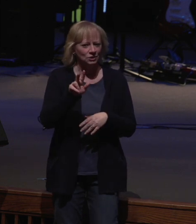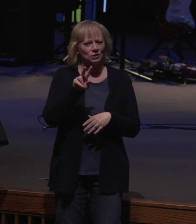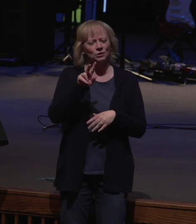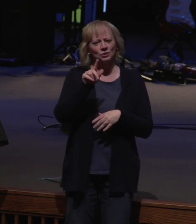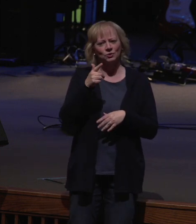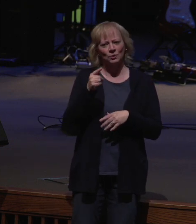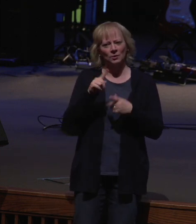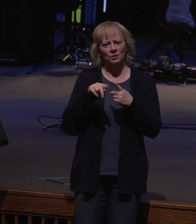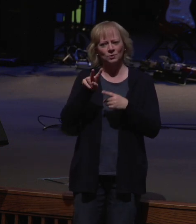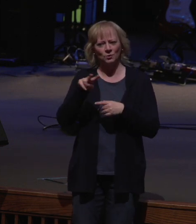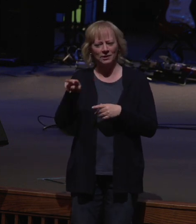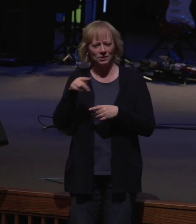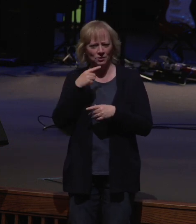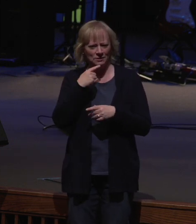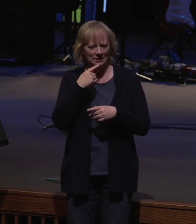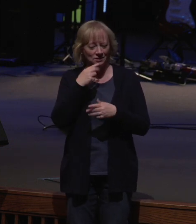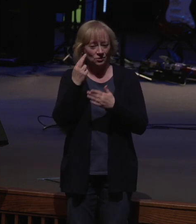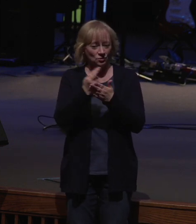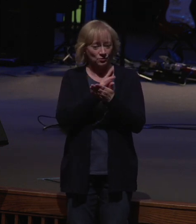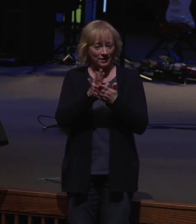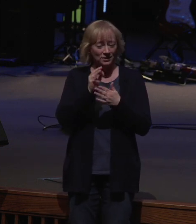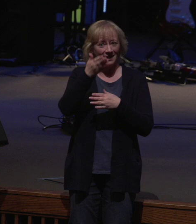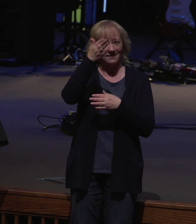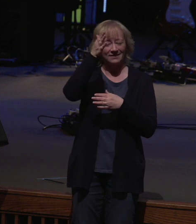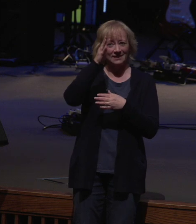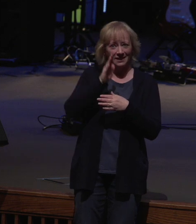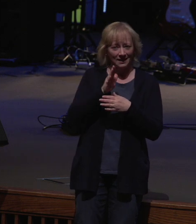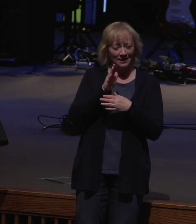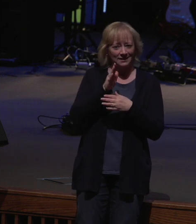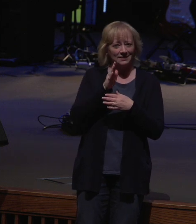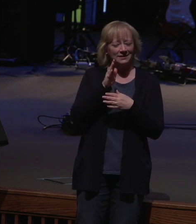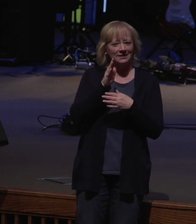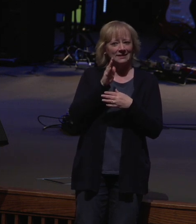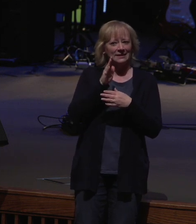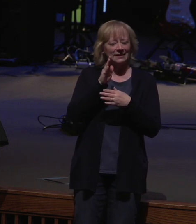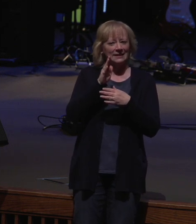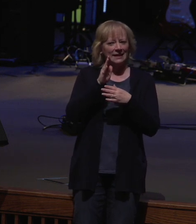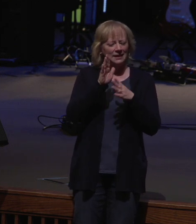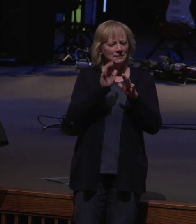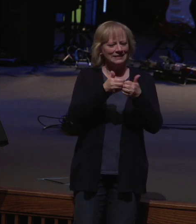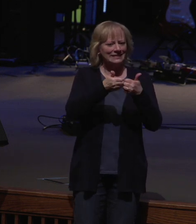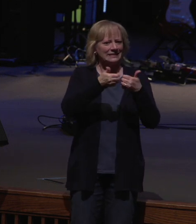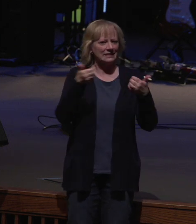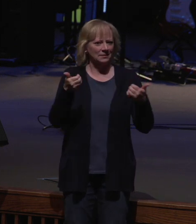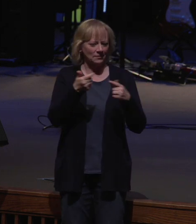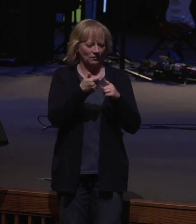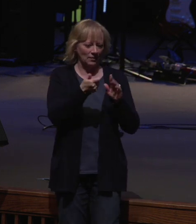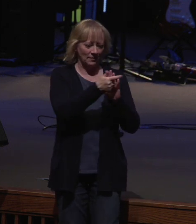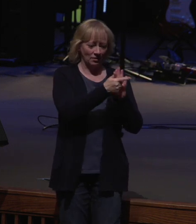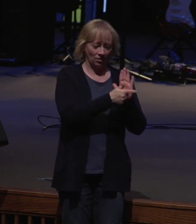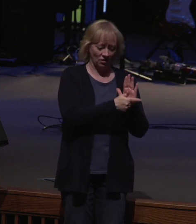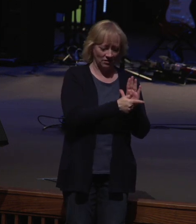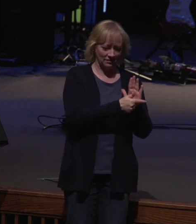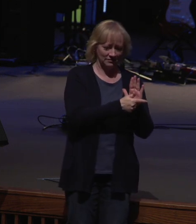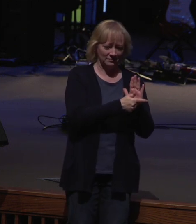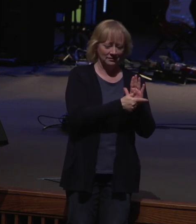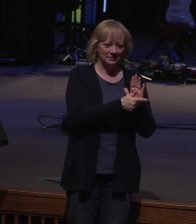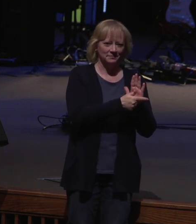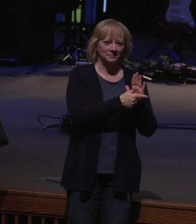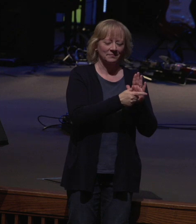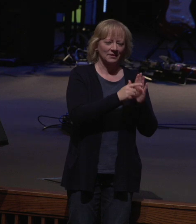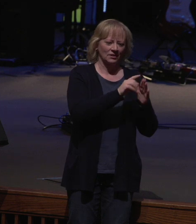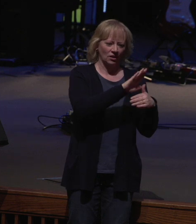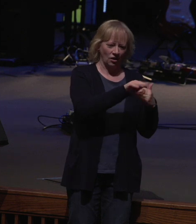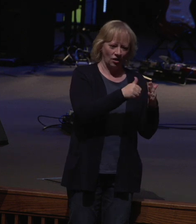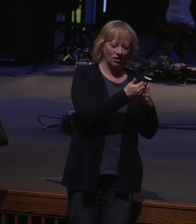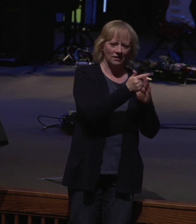Romans 3:21-22 tells us the righteousness of God has been manifested apart from the law, although the law and the prophets bear witness to